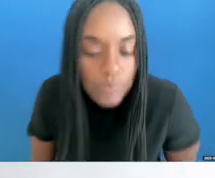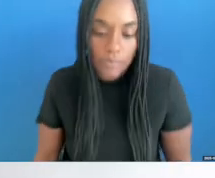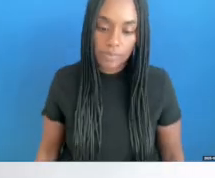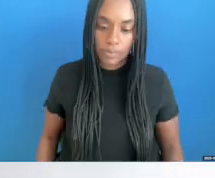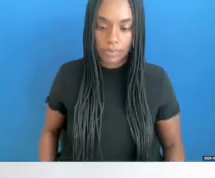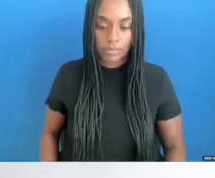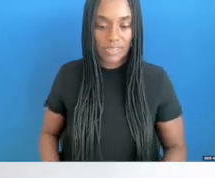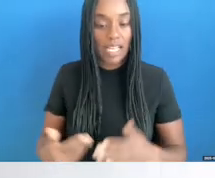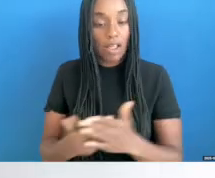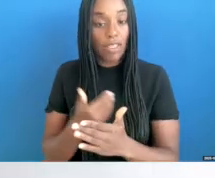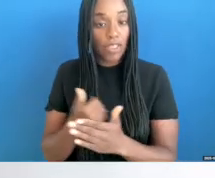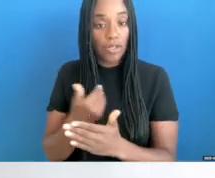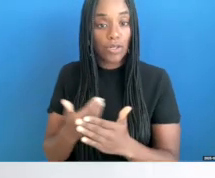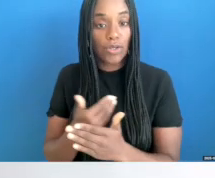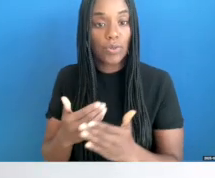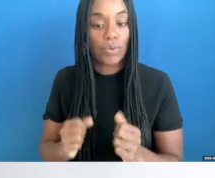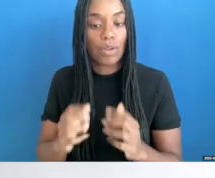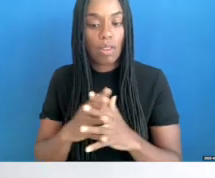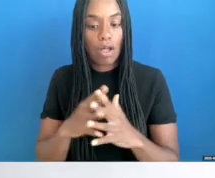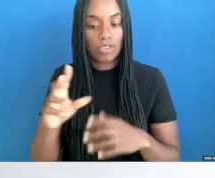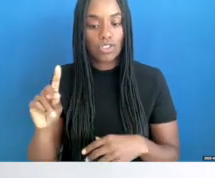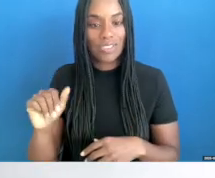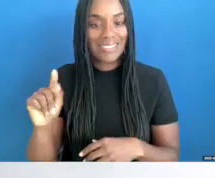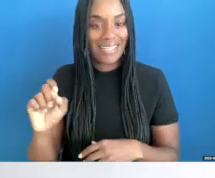relaunch date for HVIP is going to be September 9th.